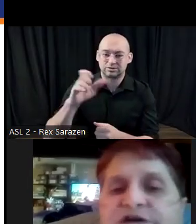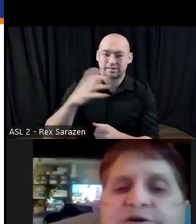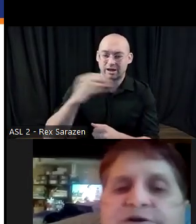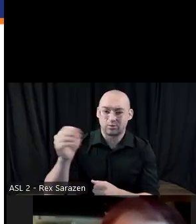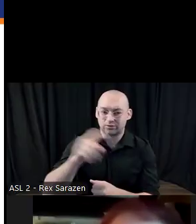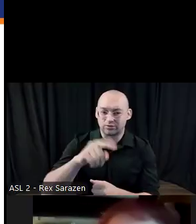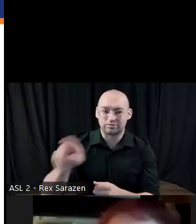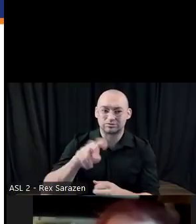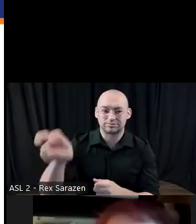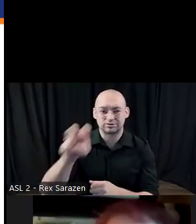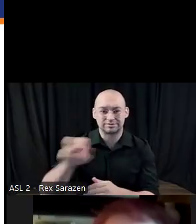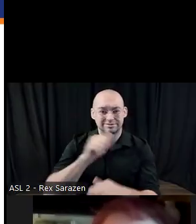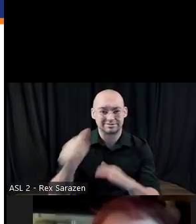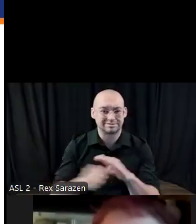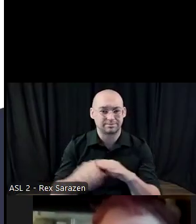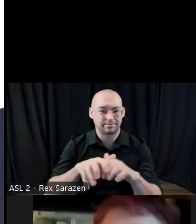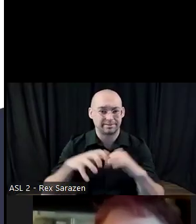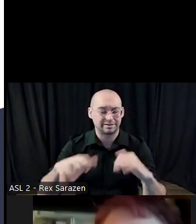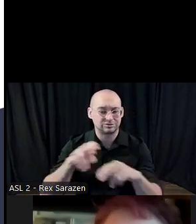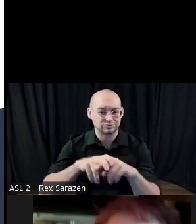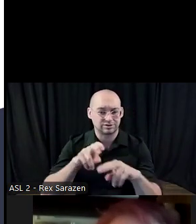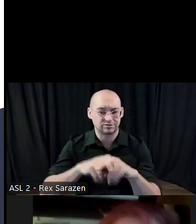subcommittee chair. We can move on.